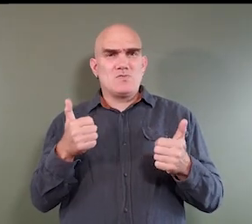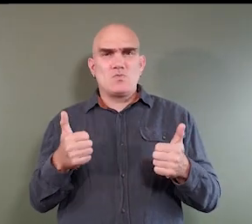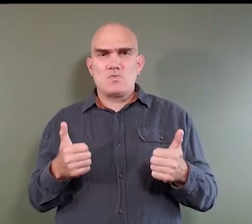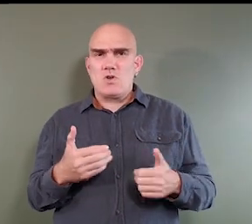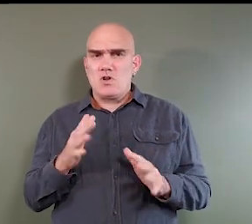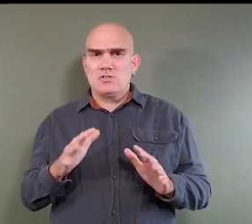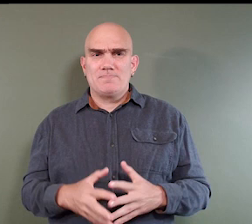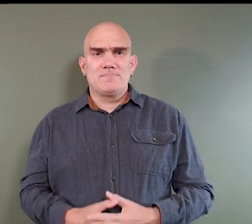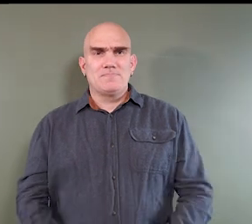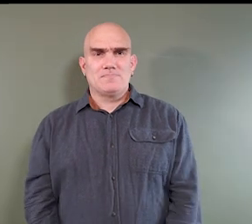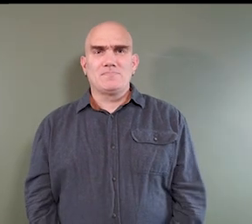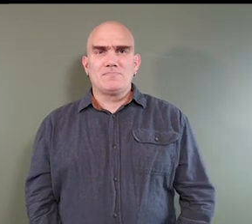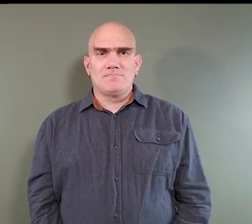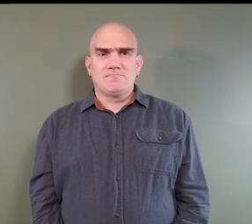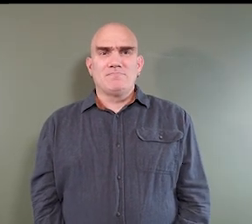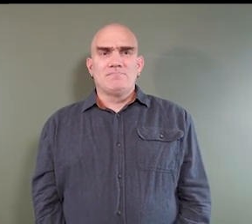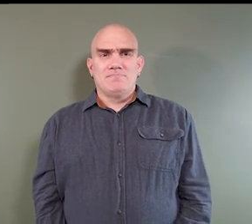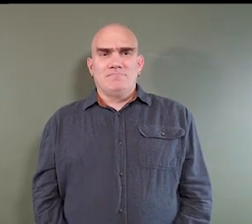you so much.